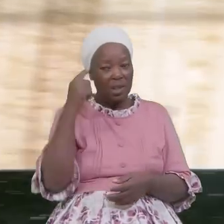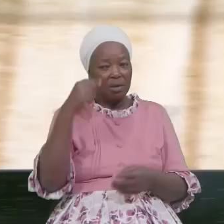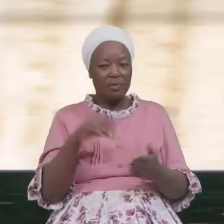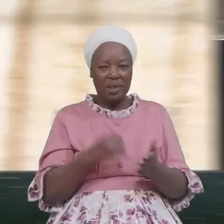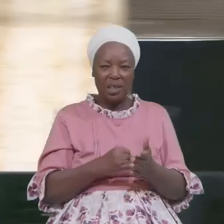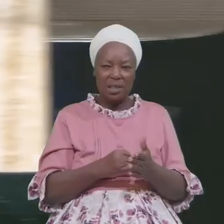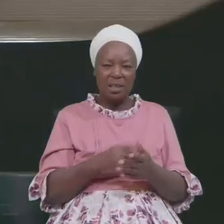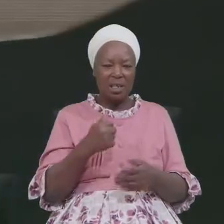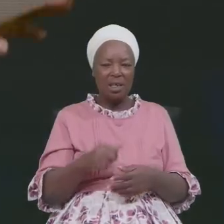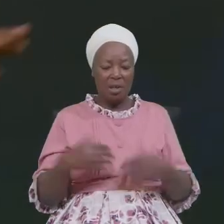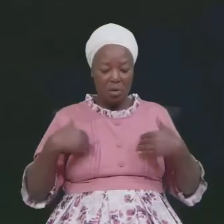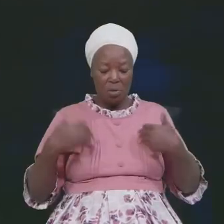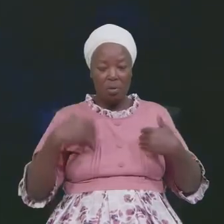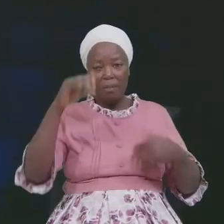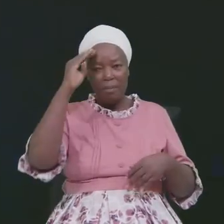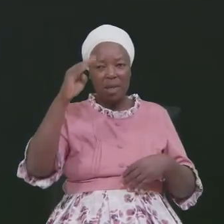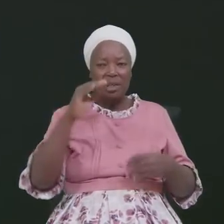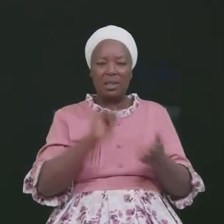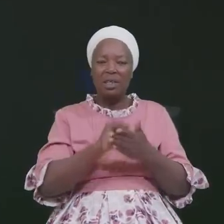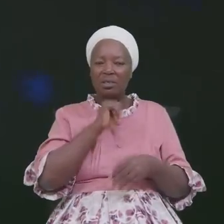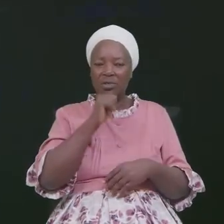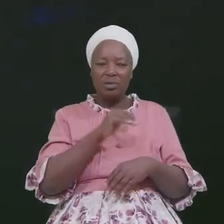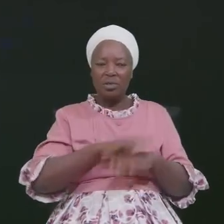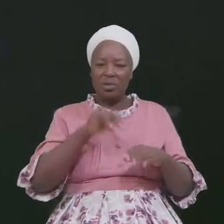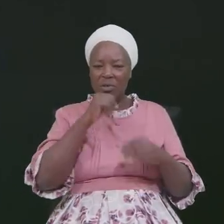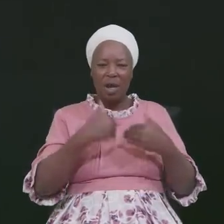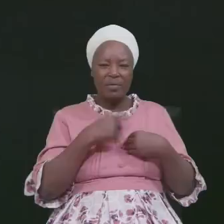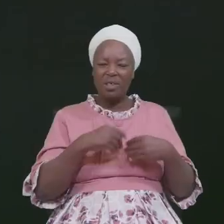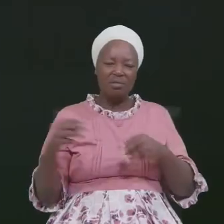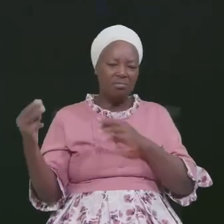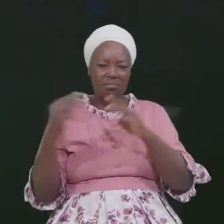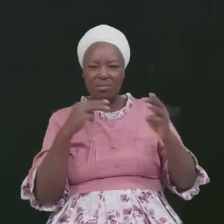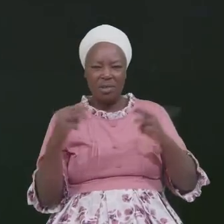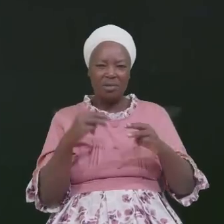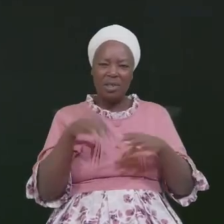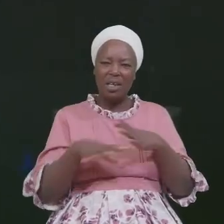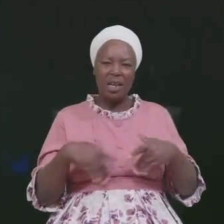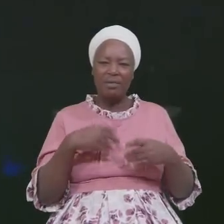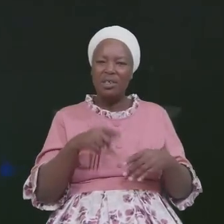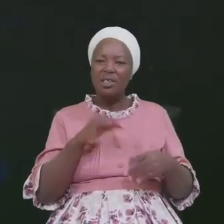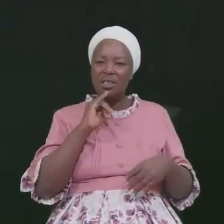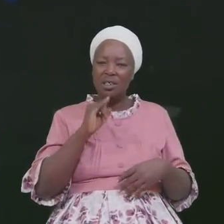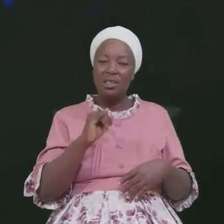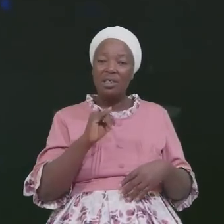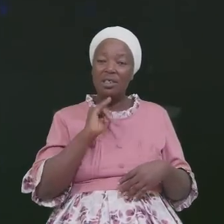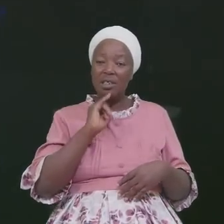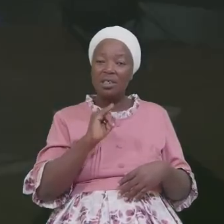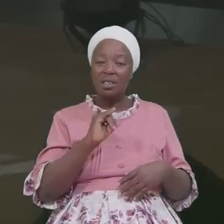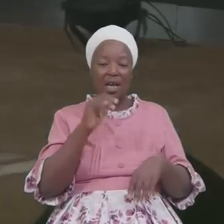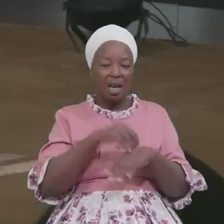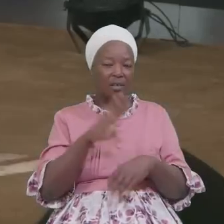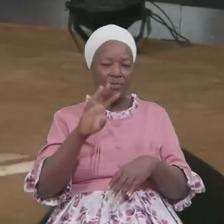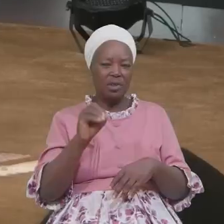who doesn't, he's not faced any battle in life, is at 40. Faith at 40. Let's go